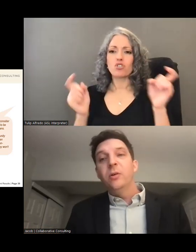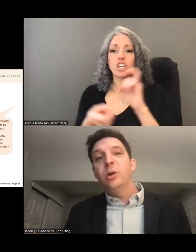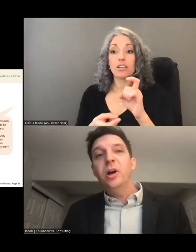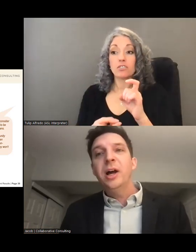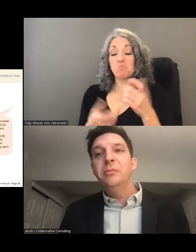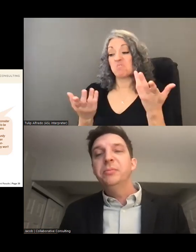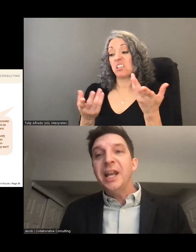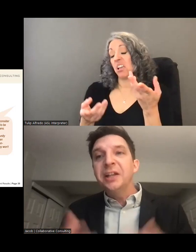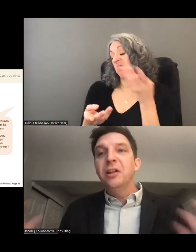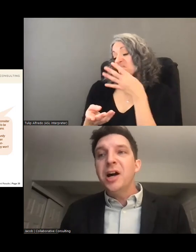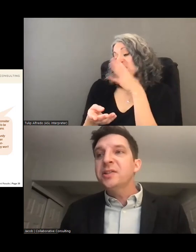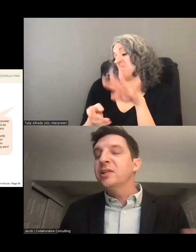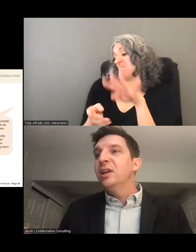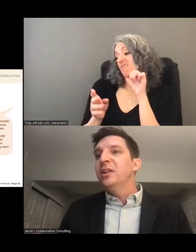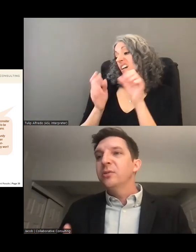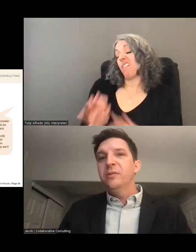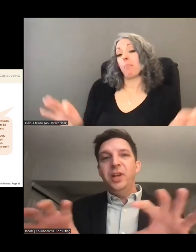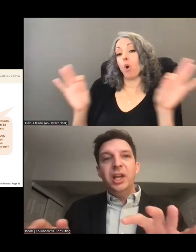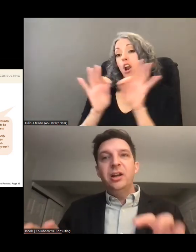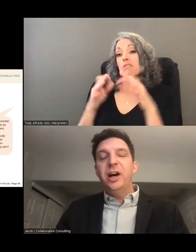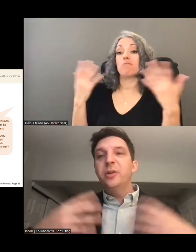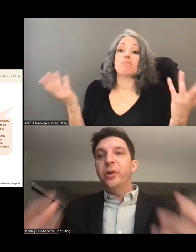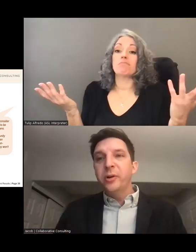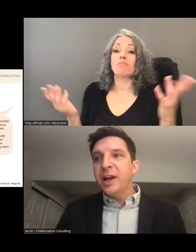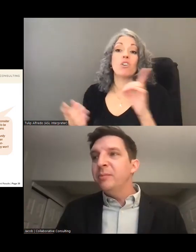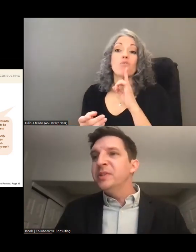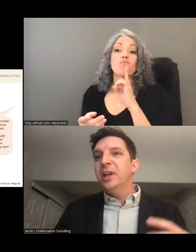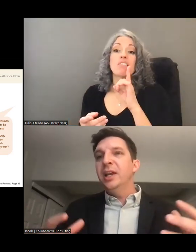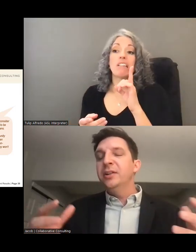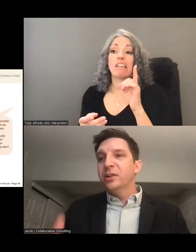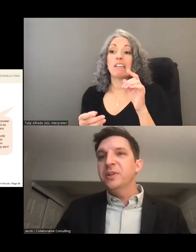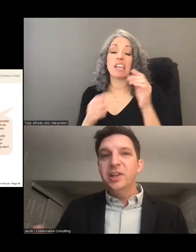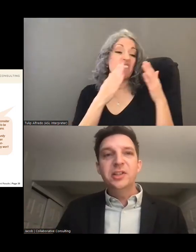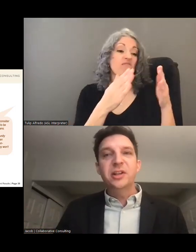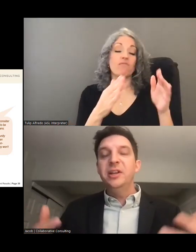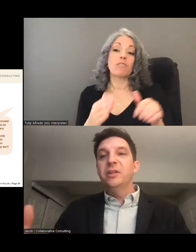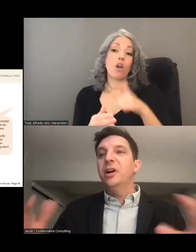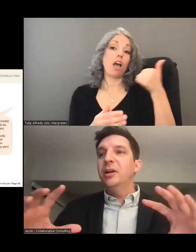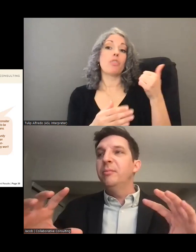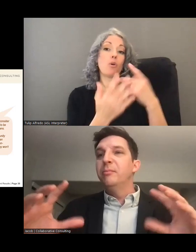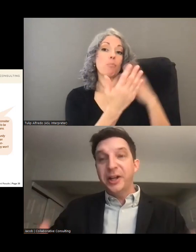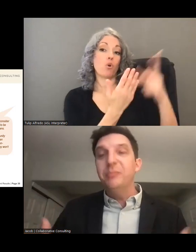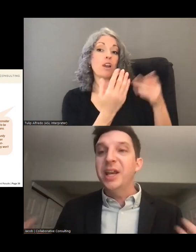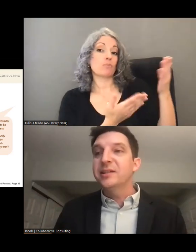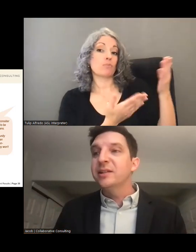irrelevant or getting lost sort of in other programs and services and even